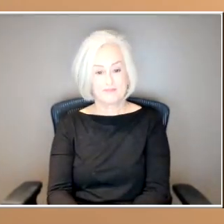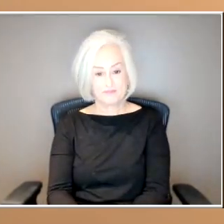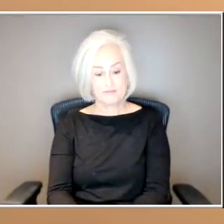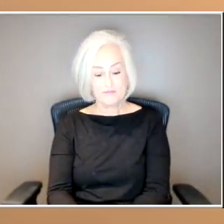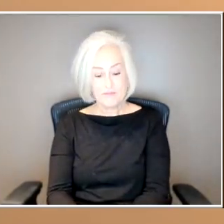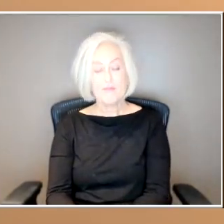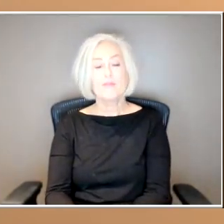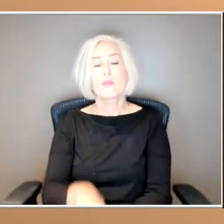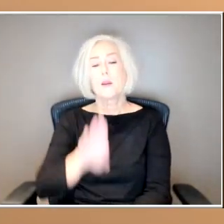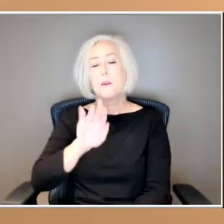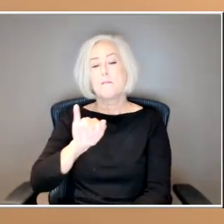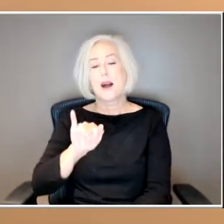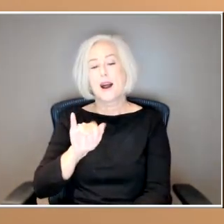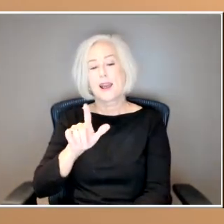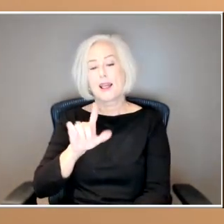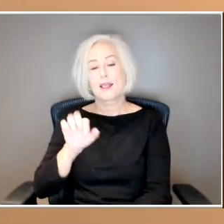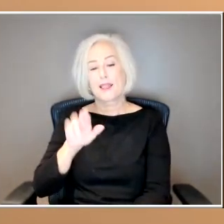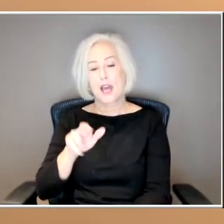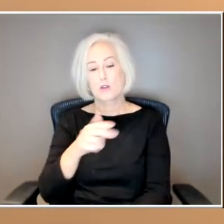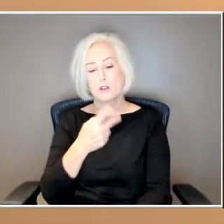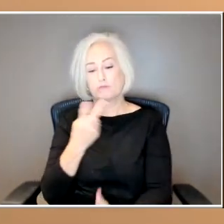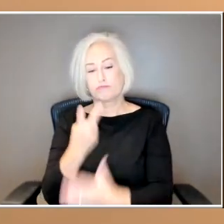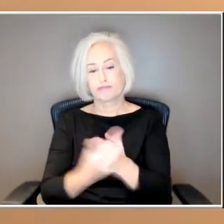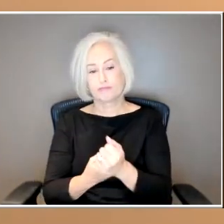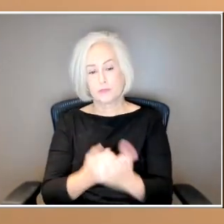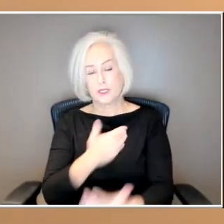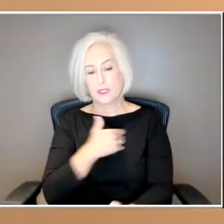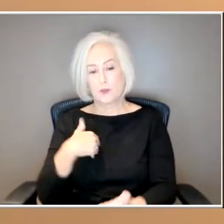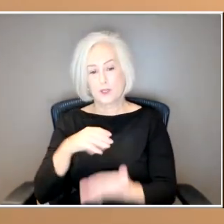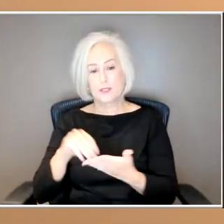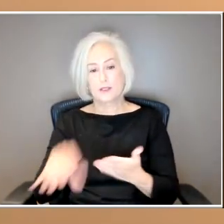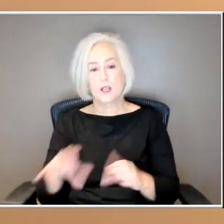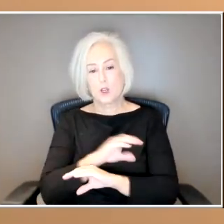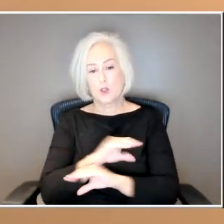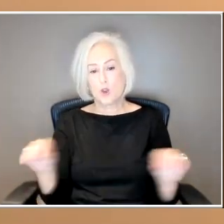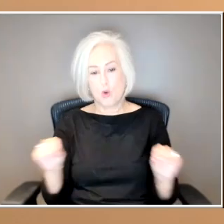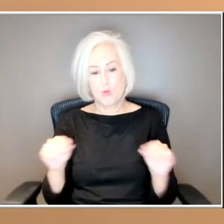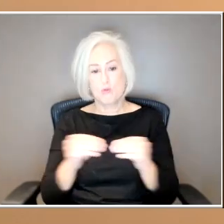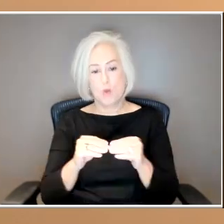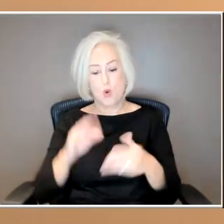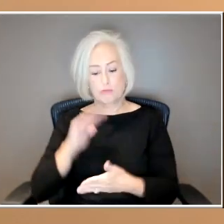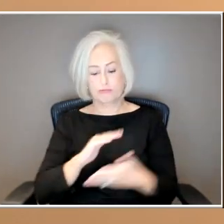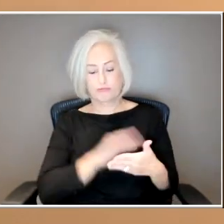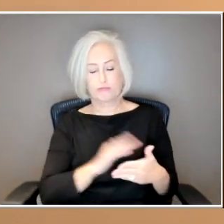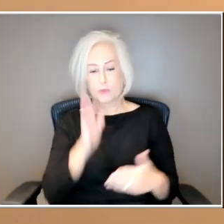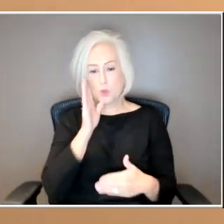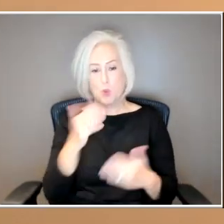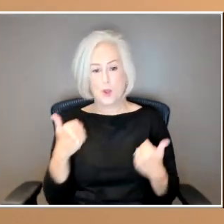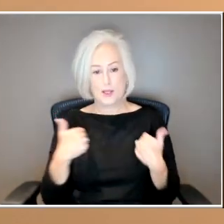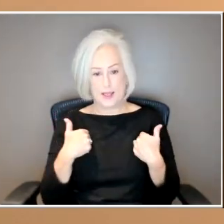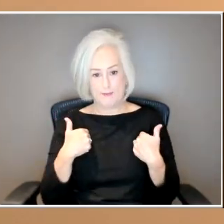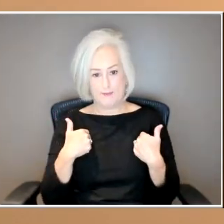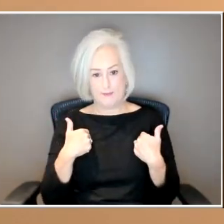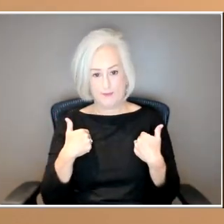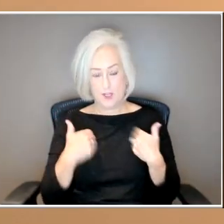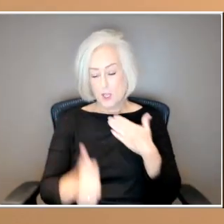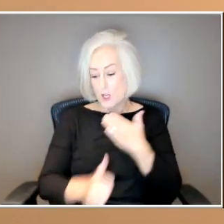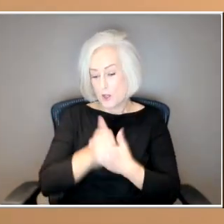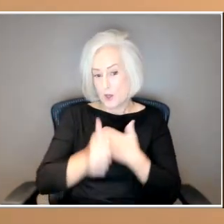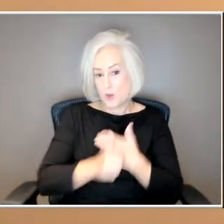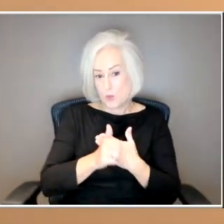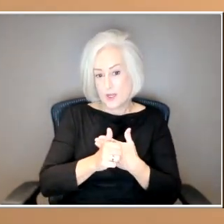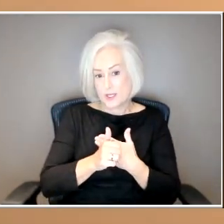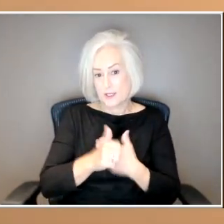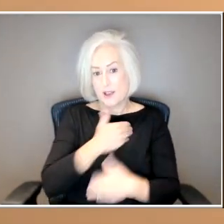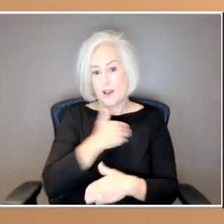bilateral mastectomy, there is actually no more routine screening or imaging. As Mackenzie highlighted, the risk of breast cancer is not zero.